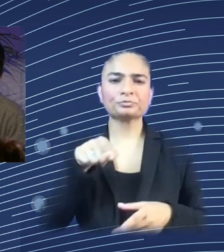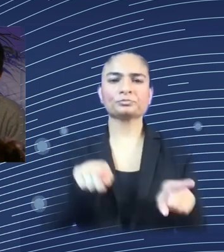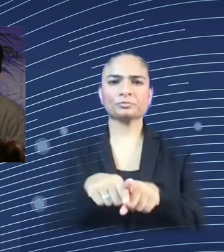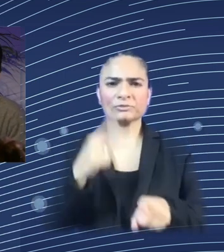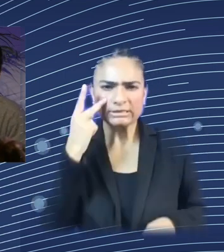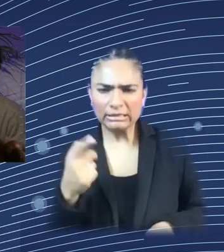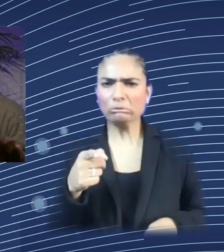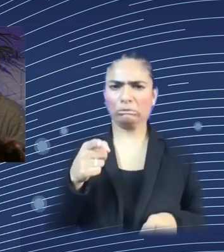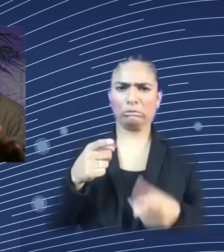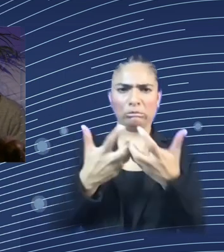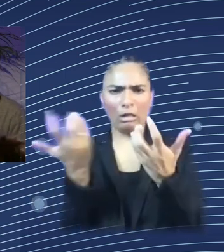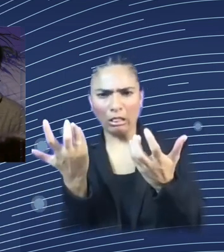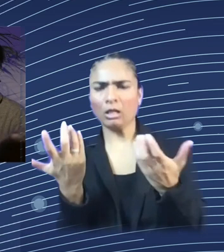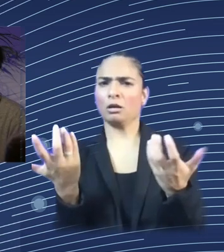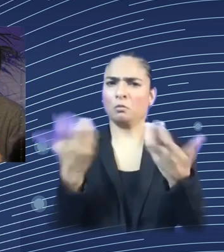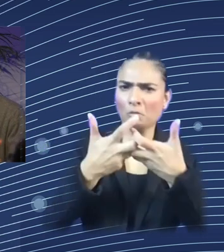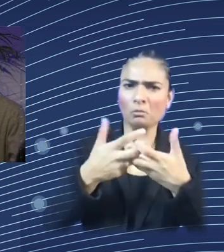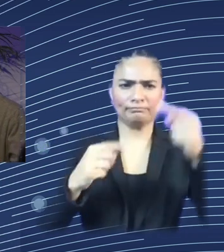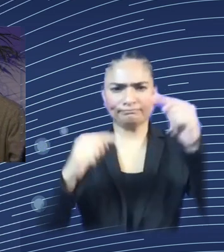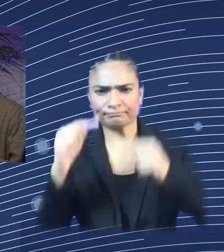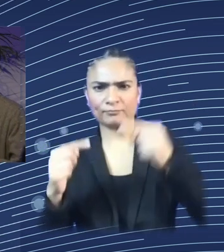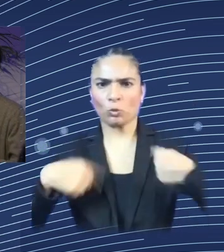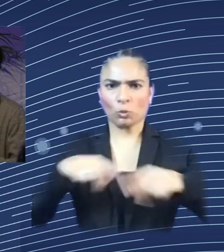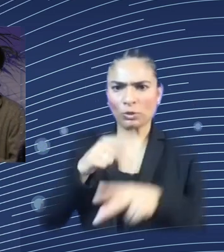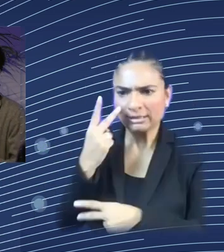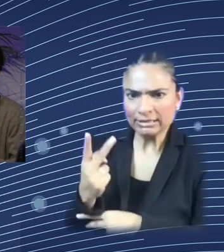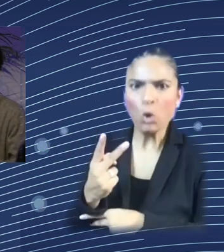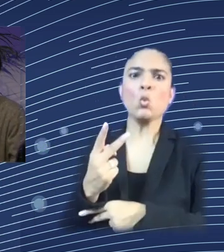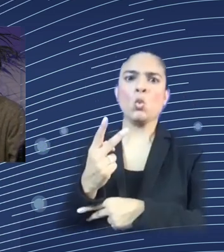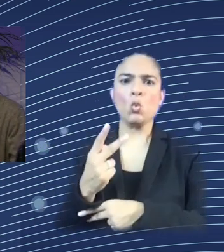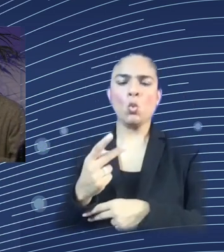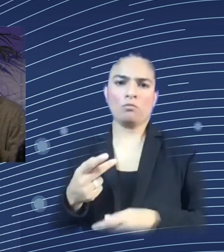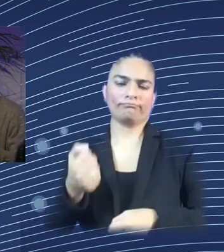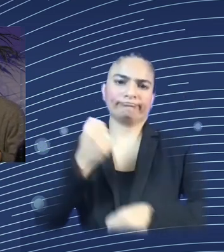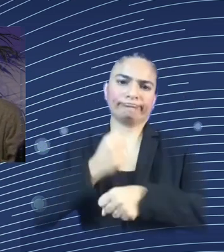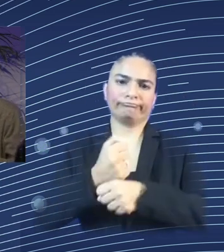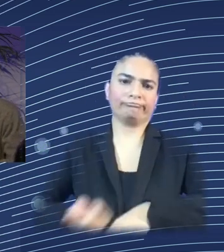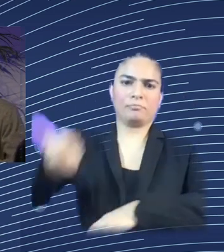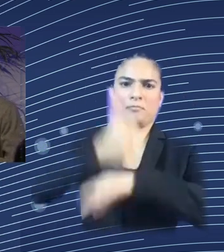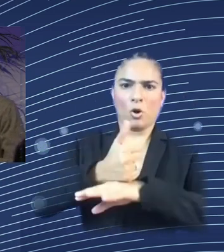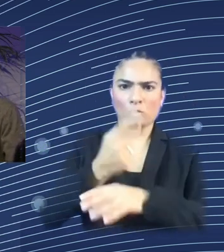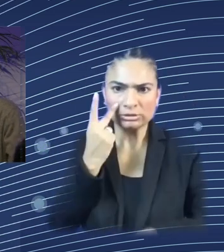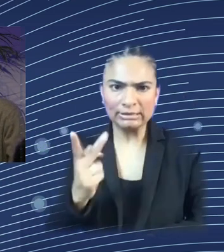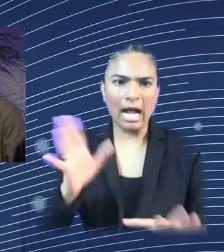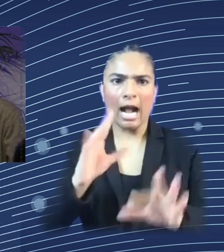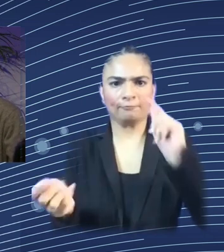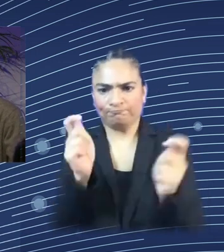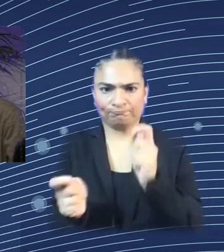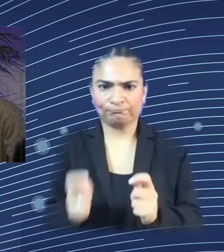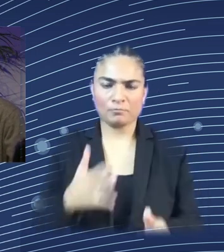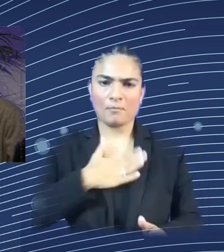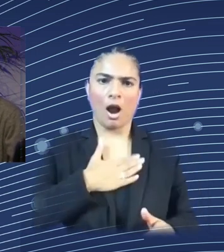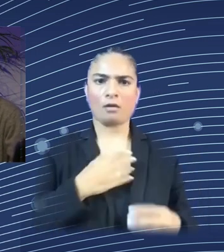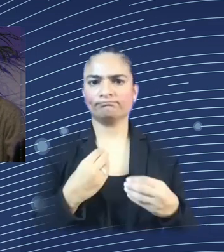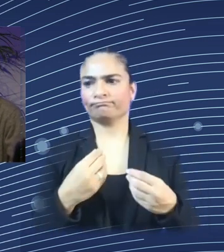purposes, where if you want to market yourself as an ESG fund, you need to follow a series